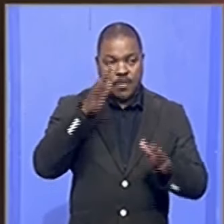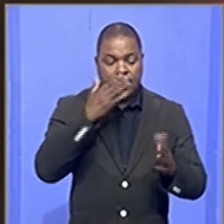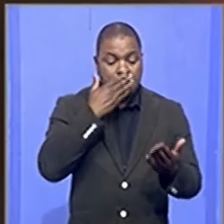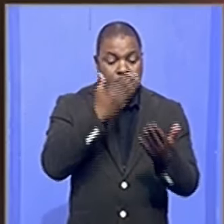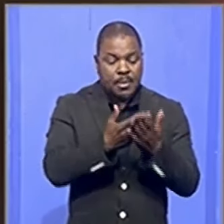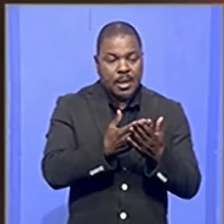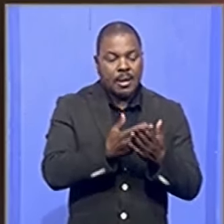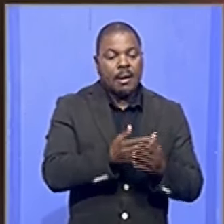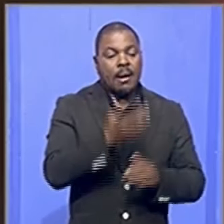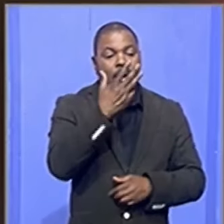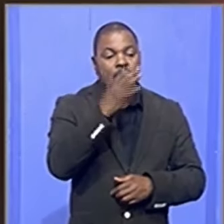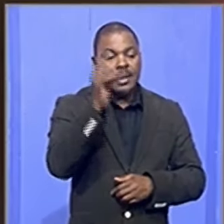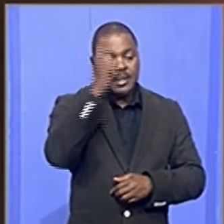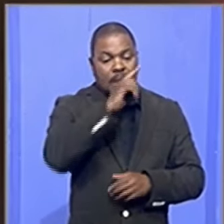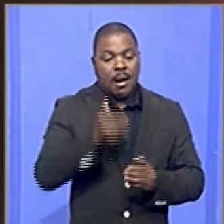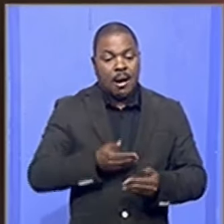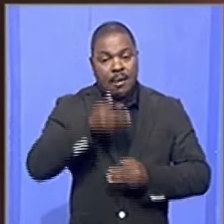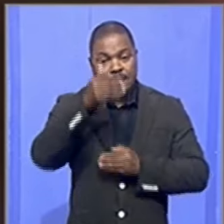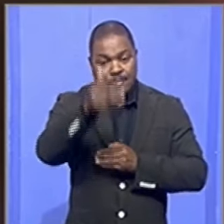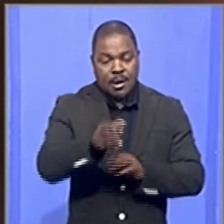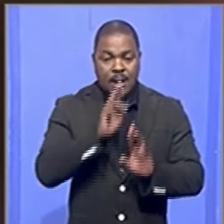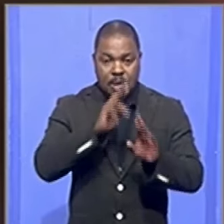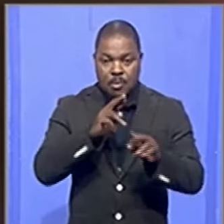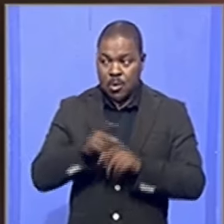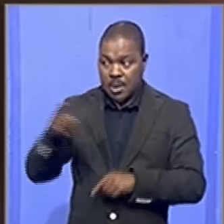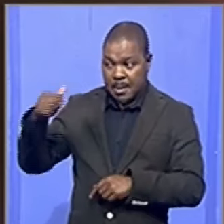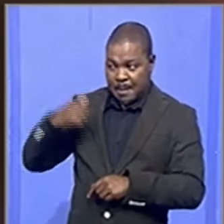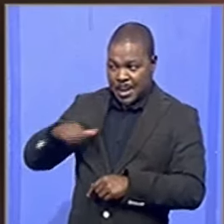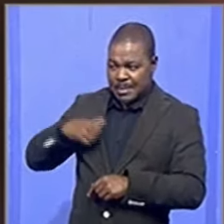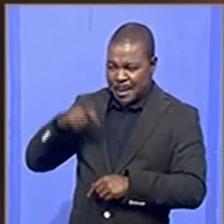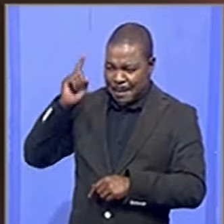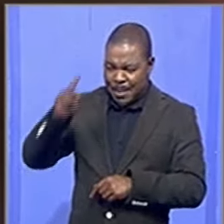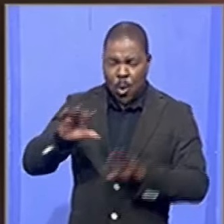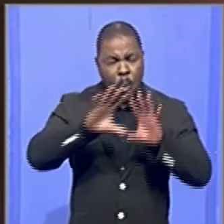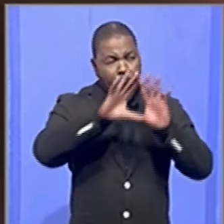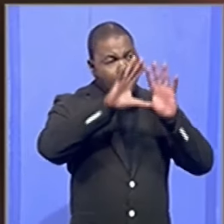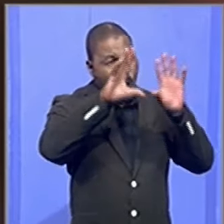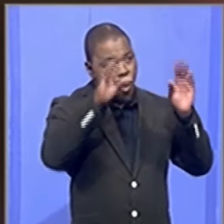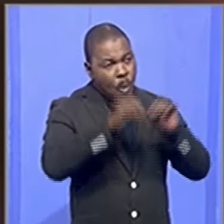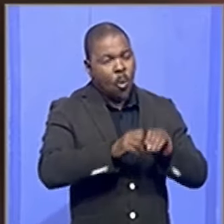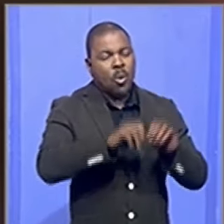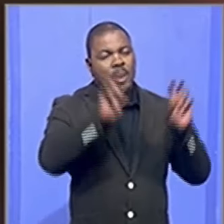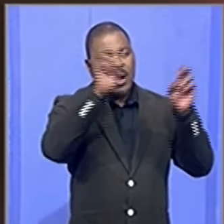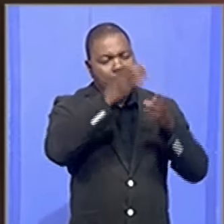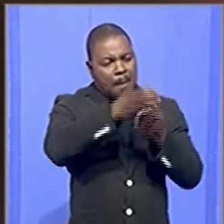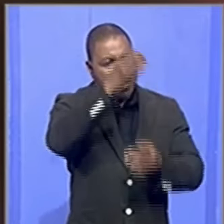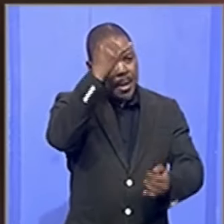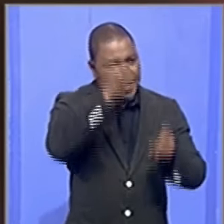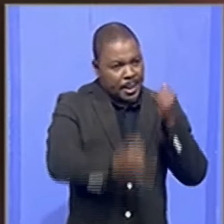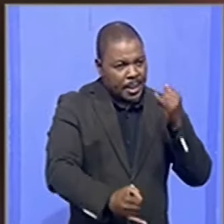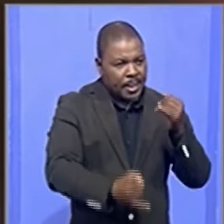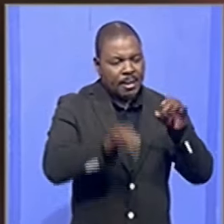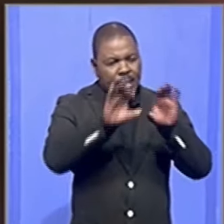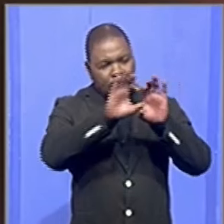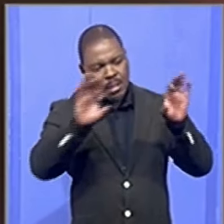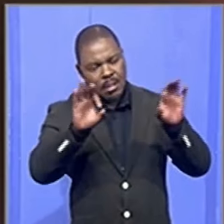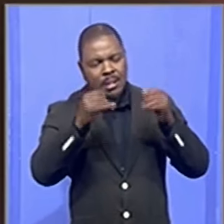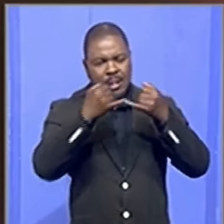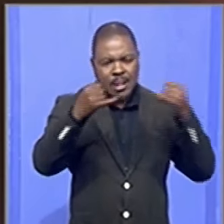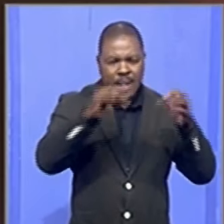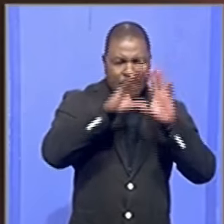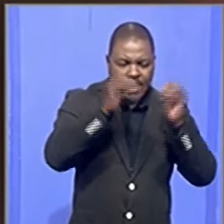report, the municipality should undertake the repairs of all faulty electricity poles, wires, cables, and other infrastructure